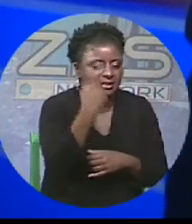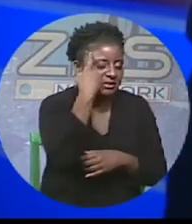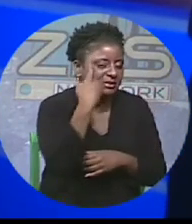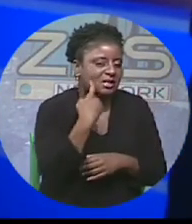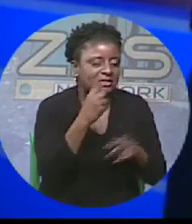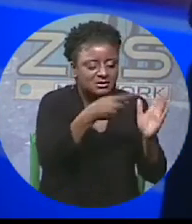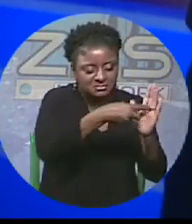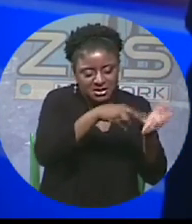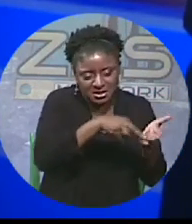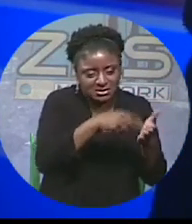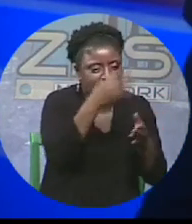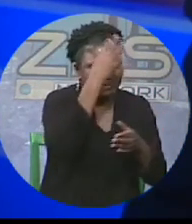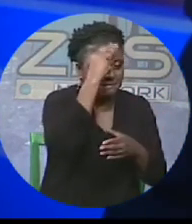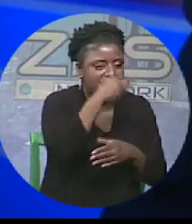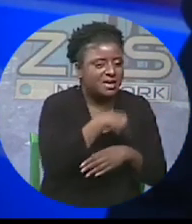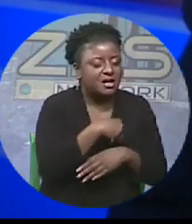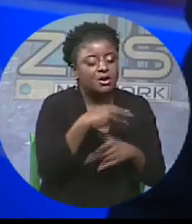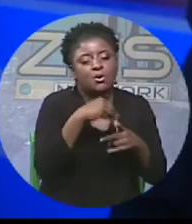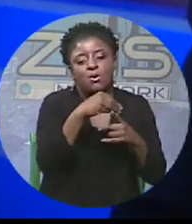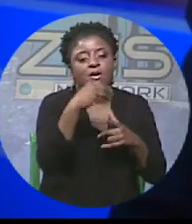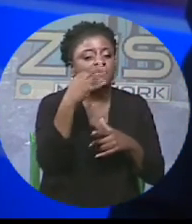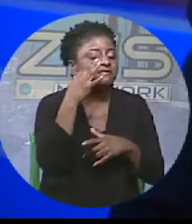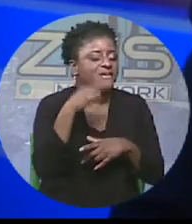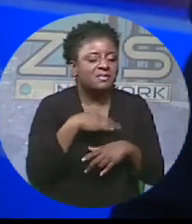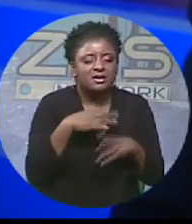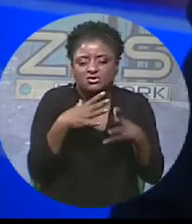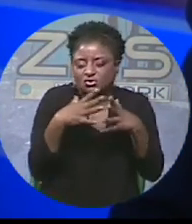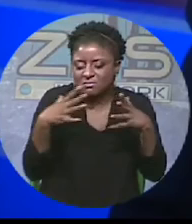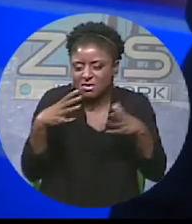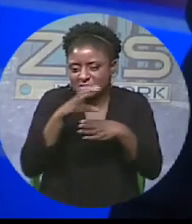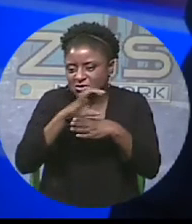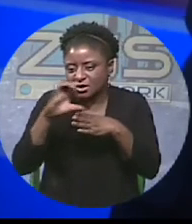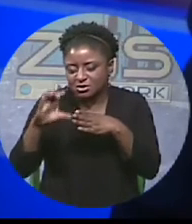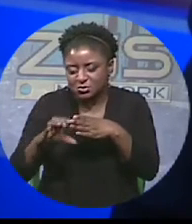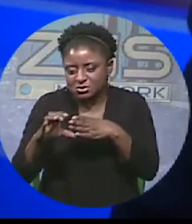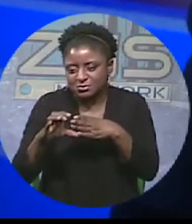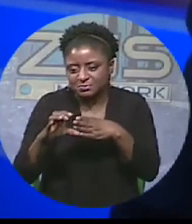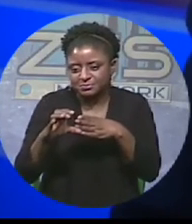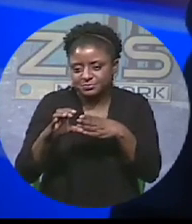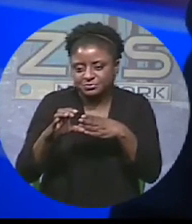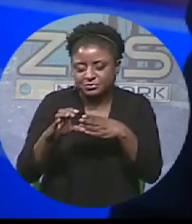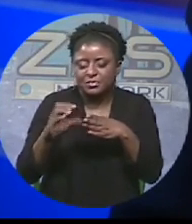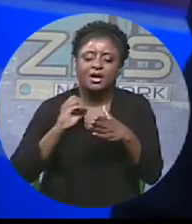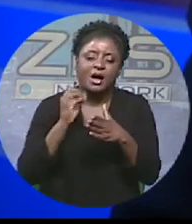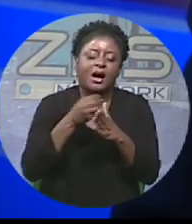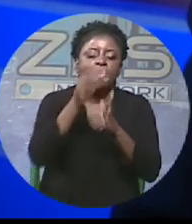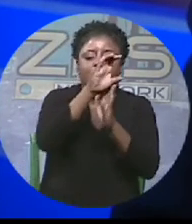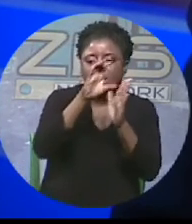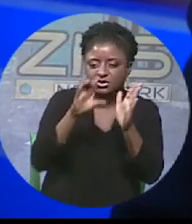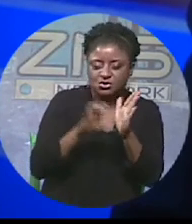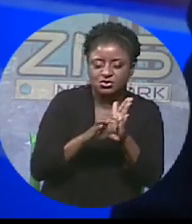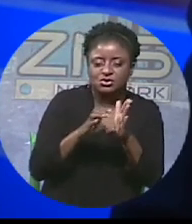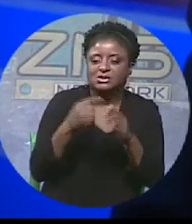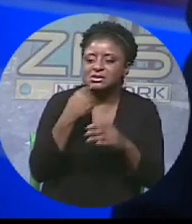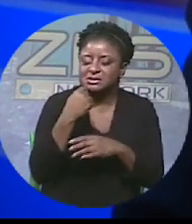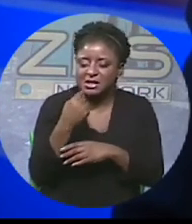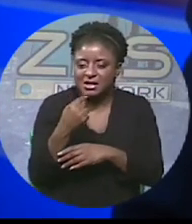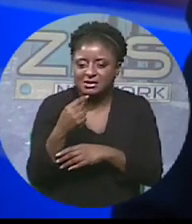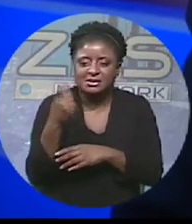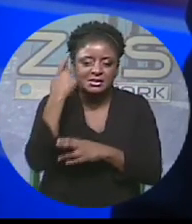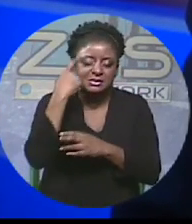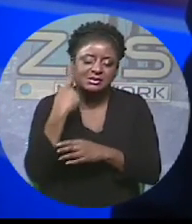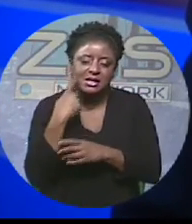or female. That has tremendous consequences, that our Constitution says that sex